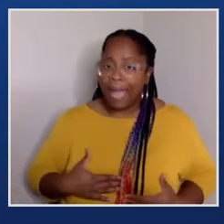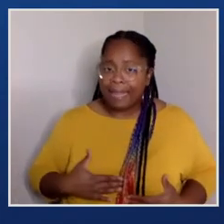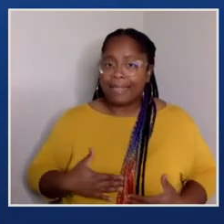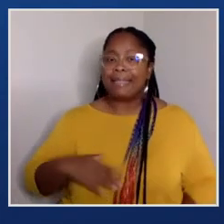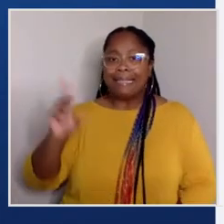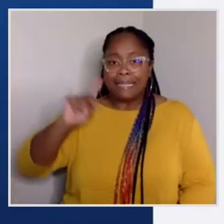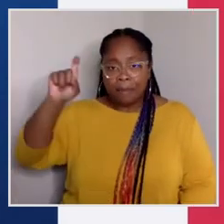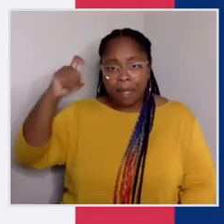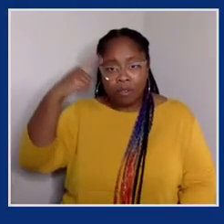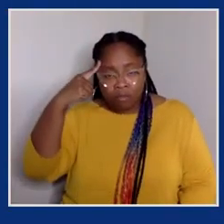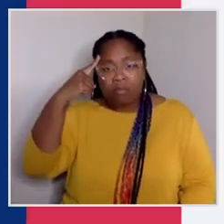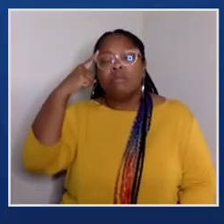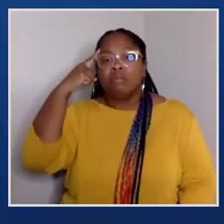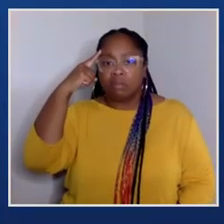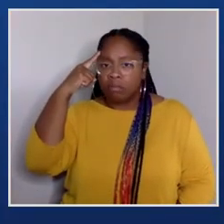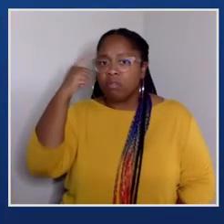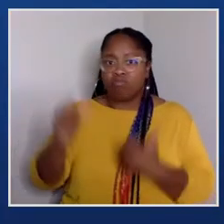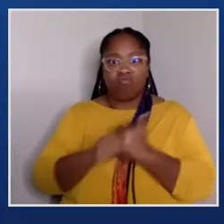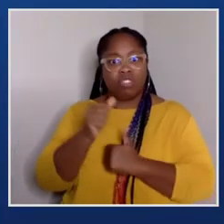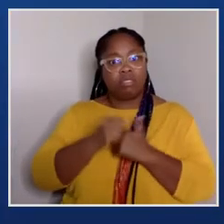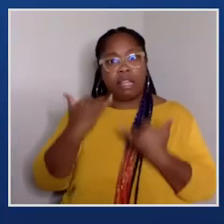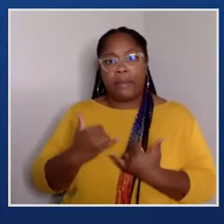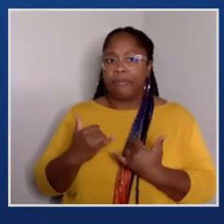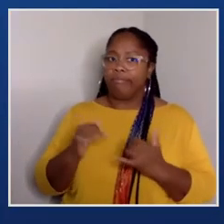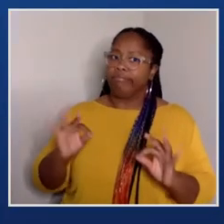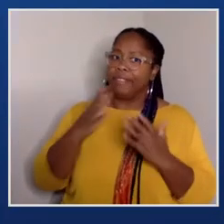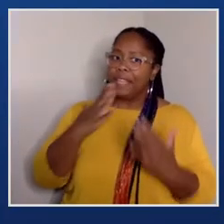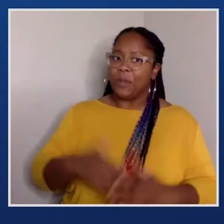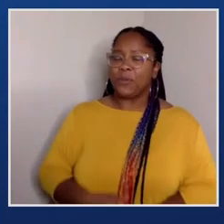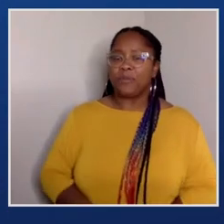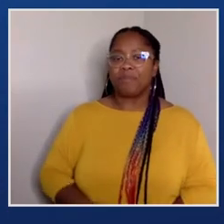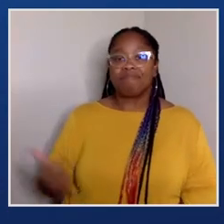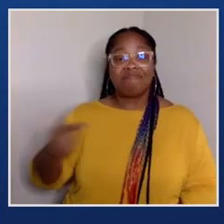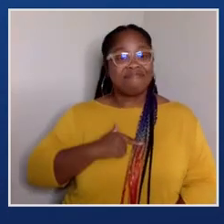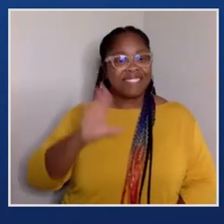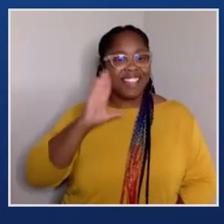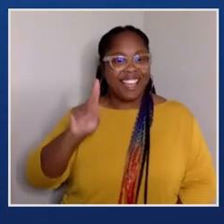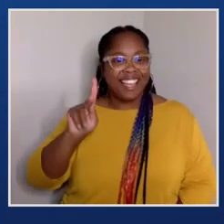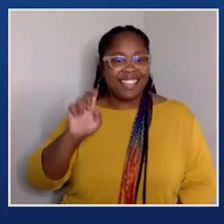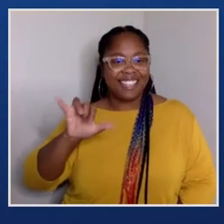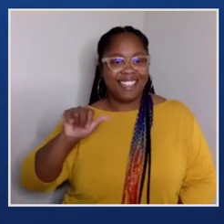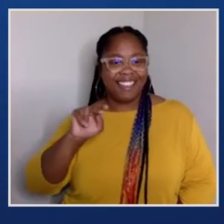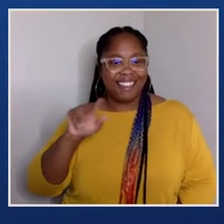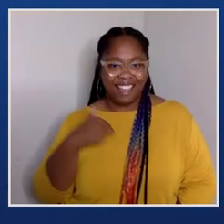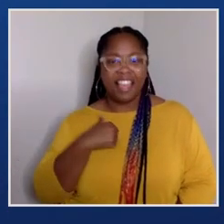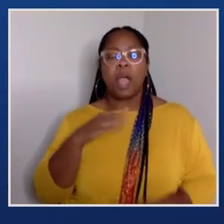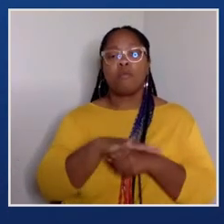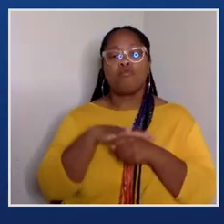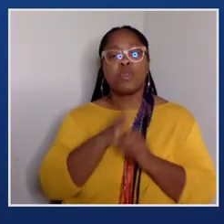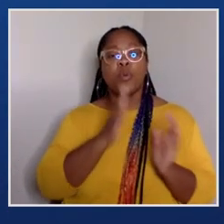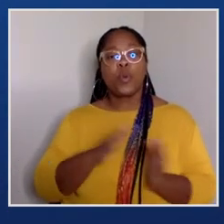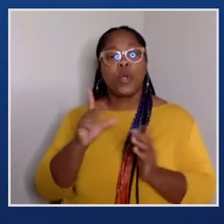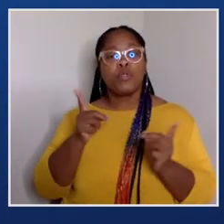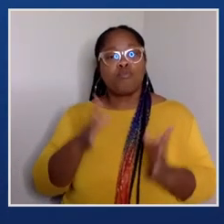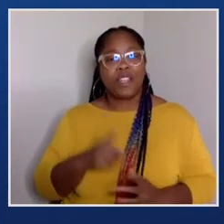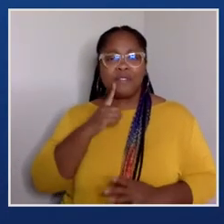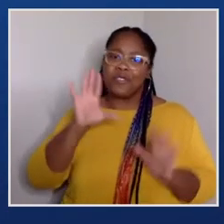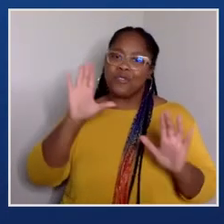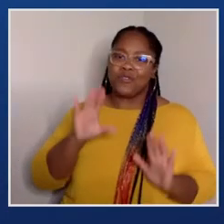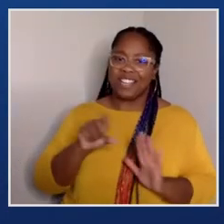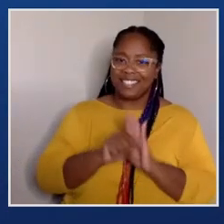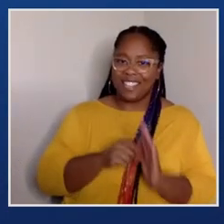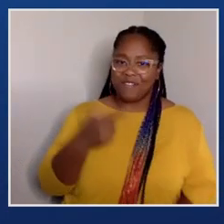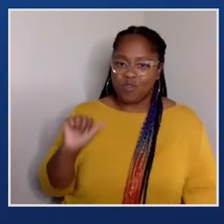line. Thank you. Hi, I'm Kiana, and I'm a regional organizing director here in the great state of Georgia.